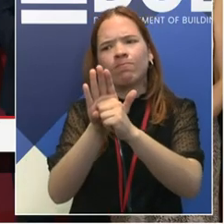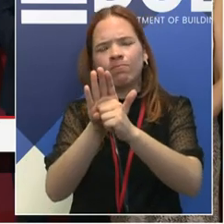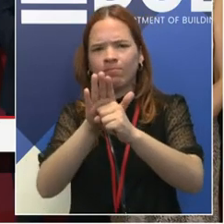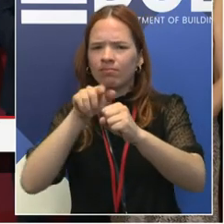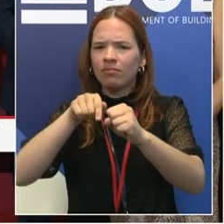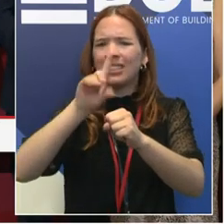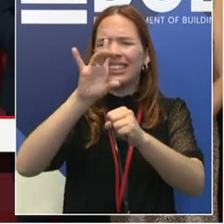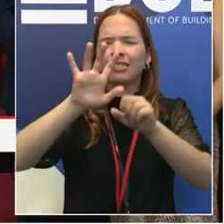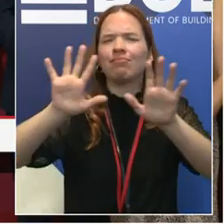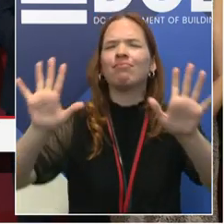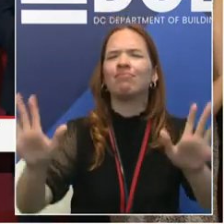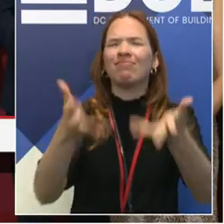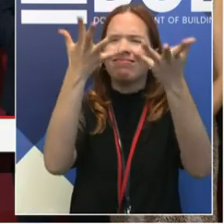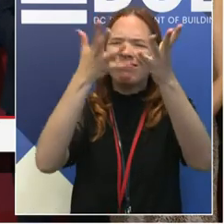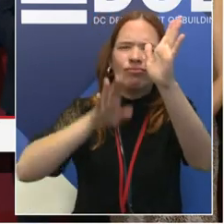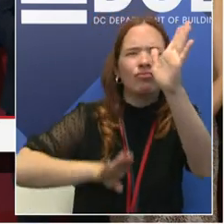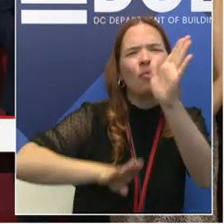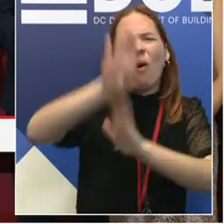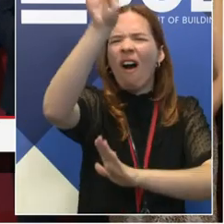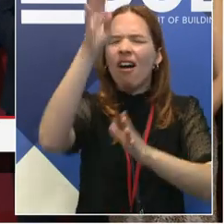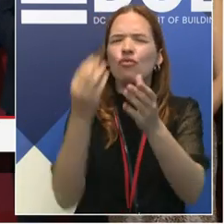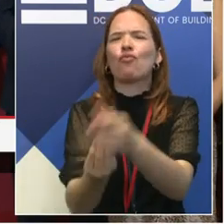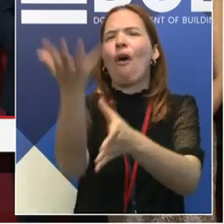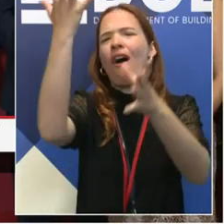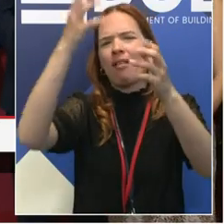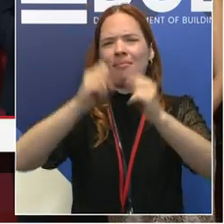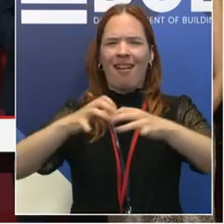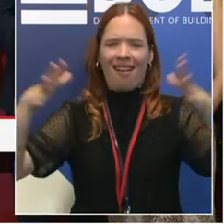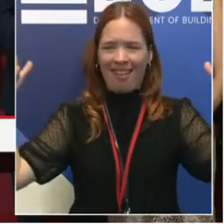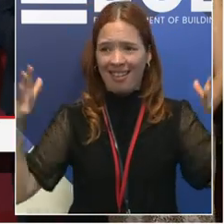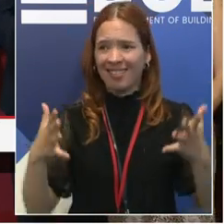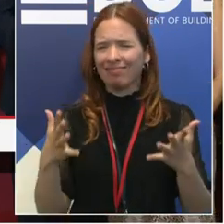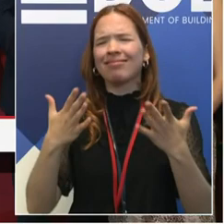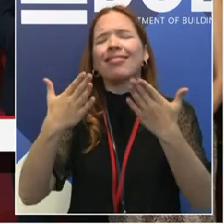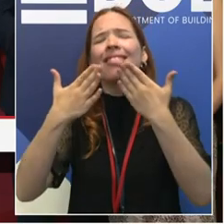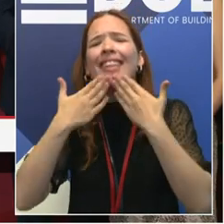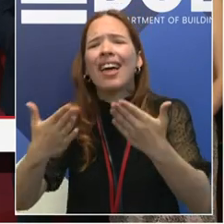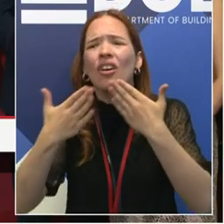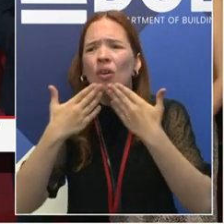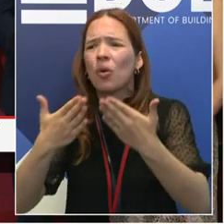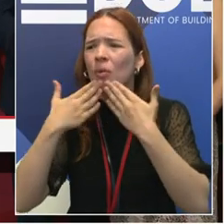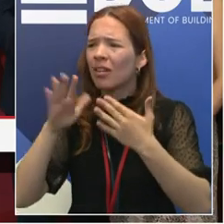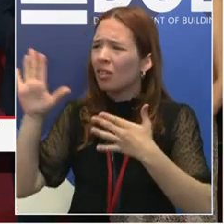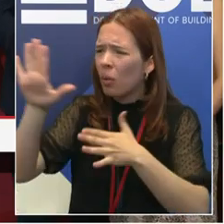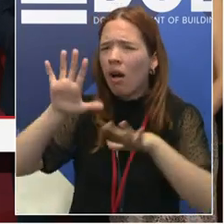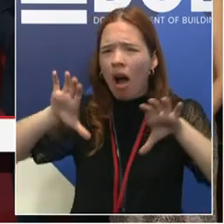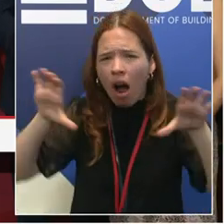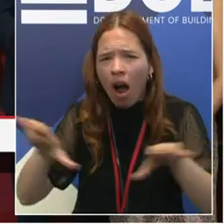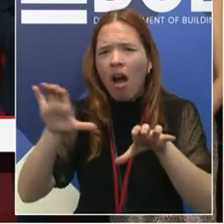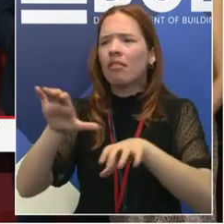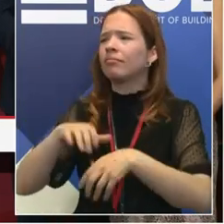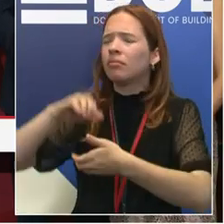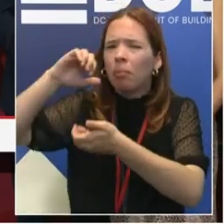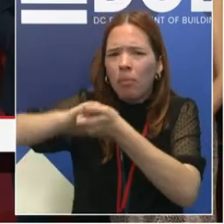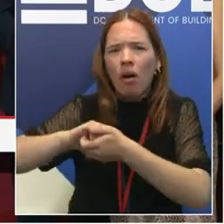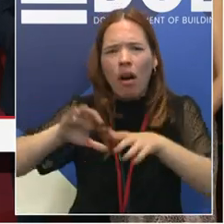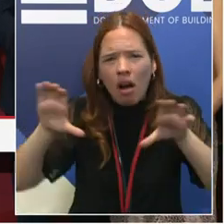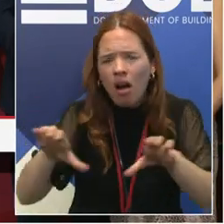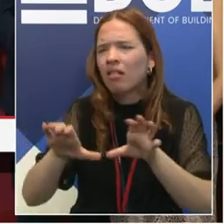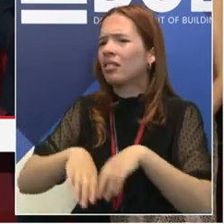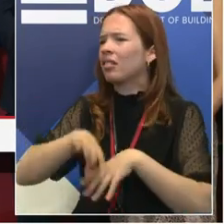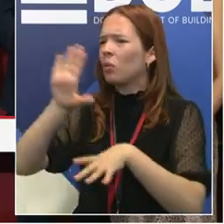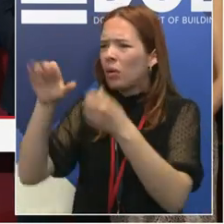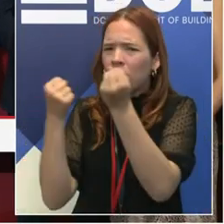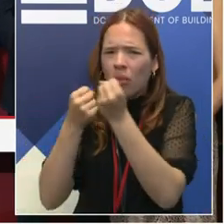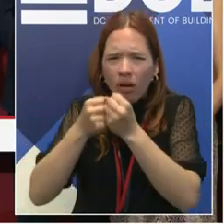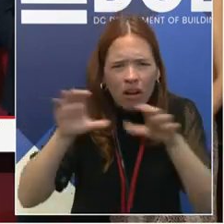and the Council for their input and the cooperation as we strive together to continue to make DOB a positive force for our